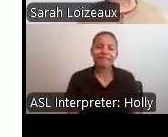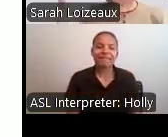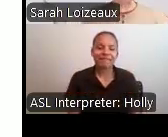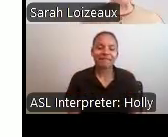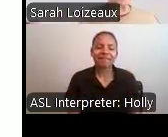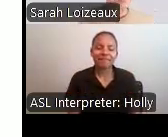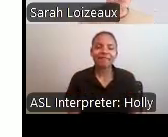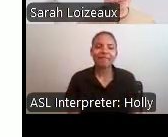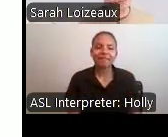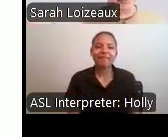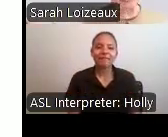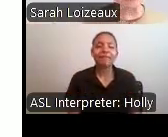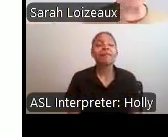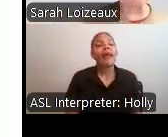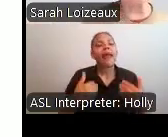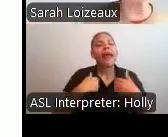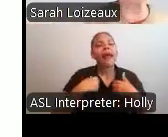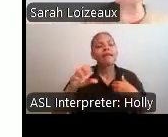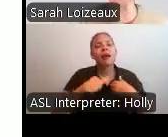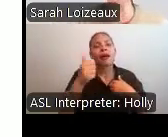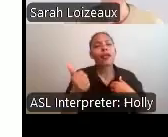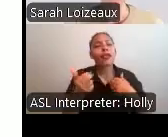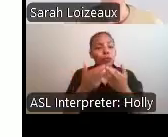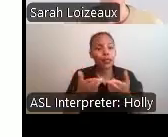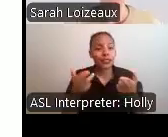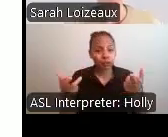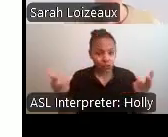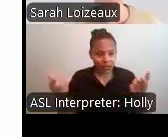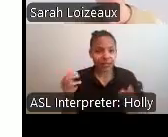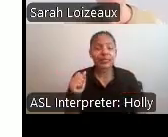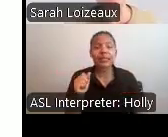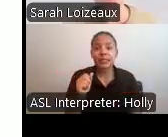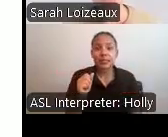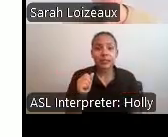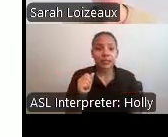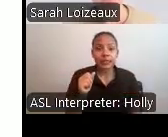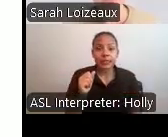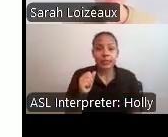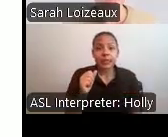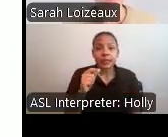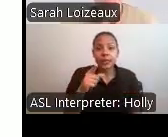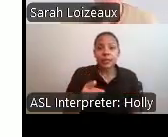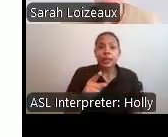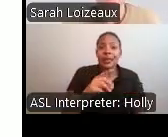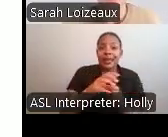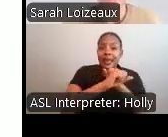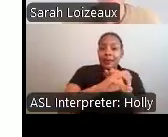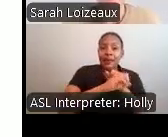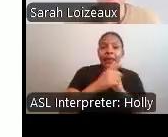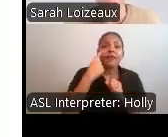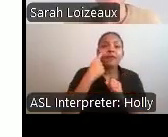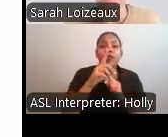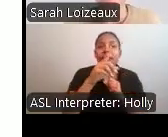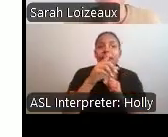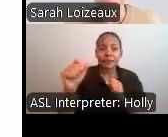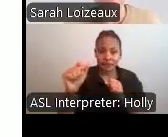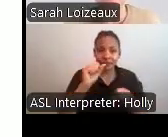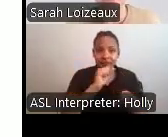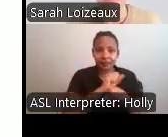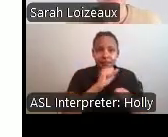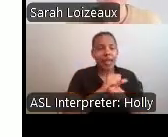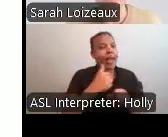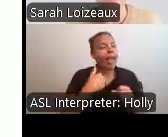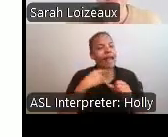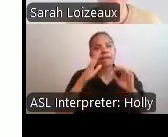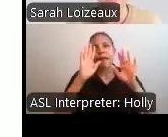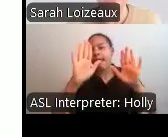And we have more resources that we wanted to share with you. If you're not familiar with the Campaign for Disability Employment, they have a really excellent